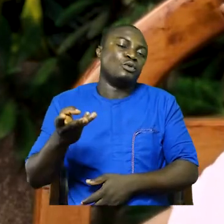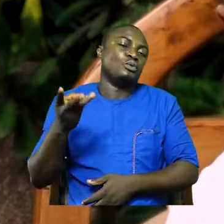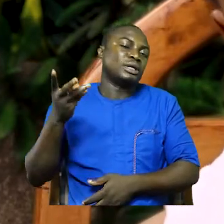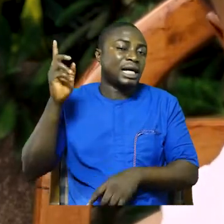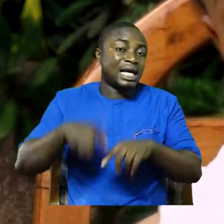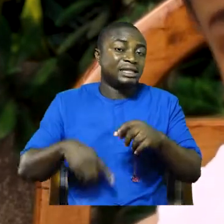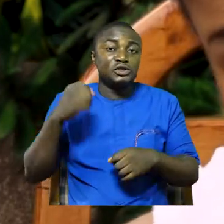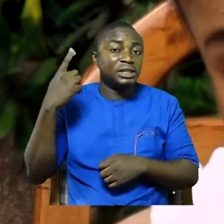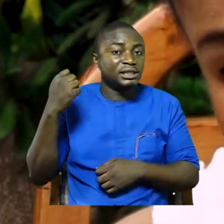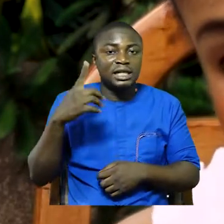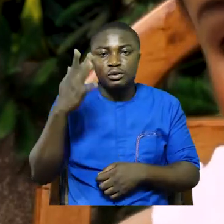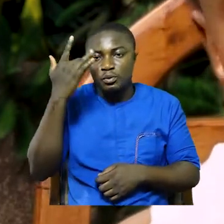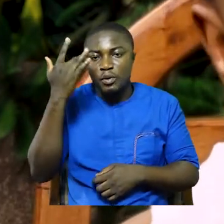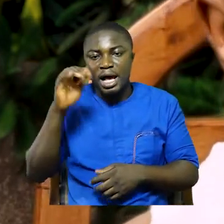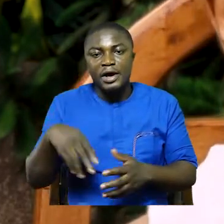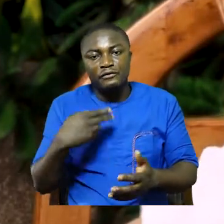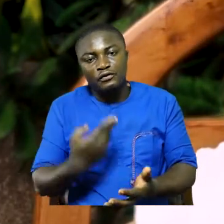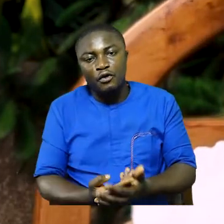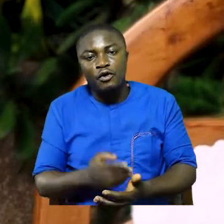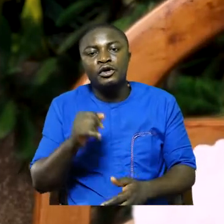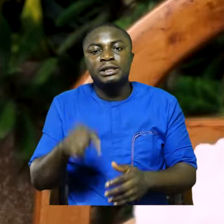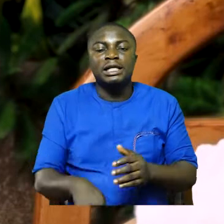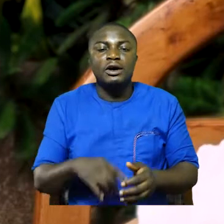I didn't understand why I fell down. Prior to that,